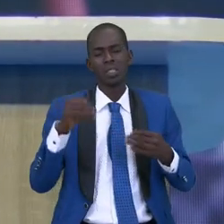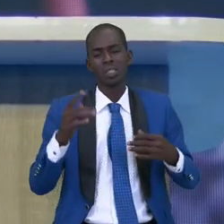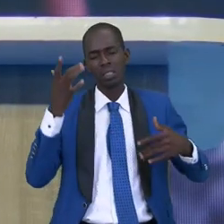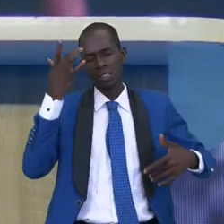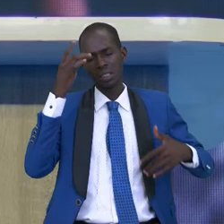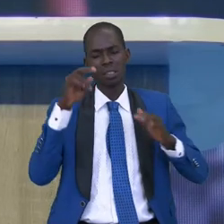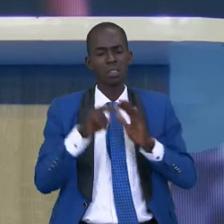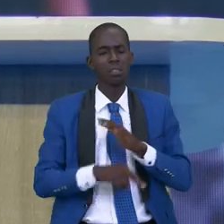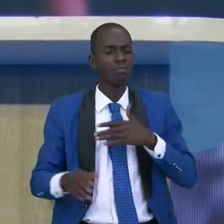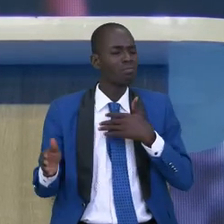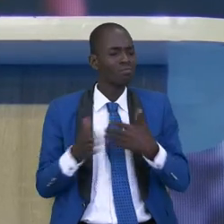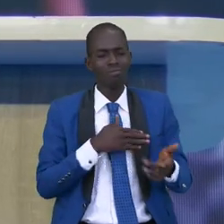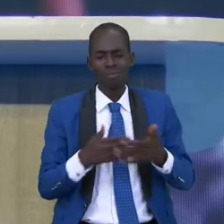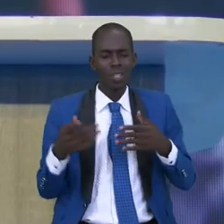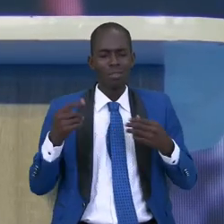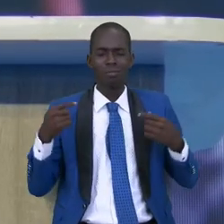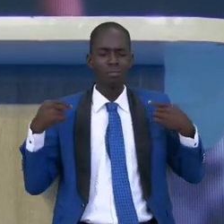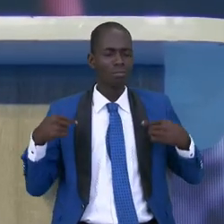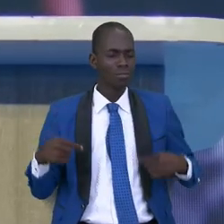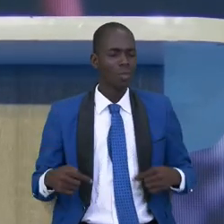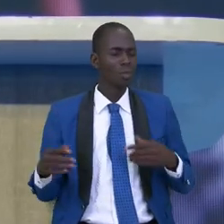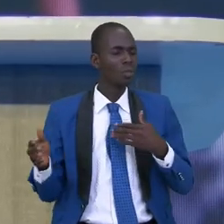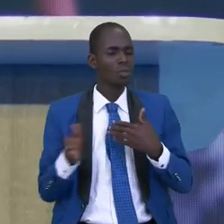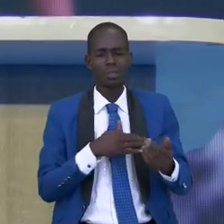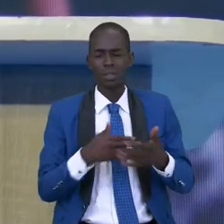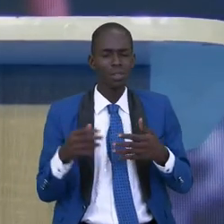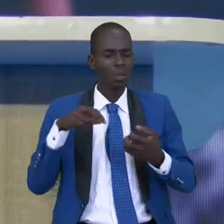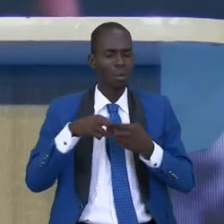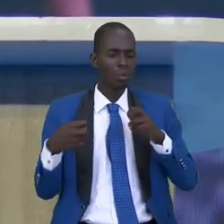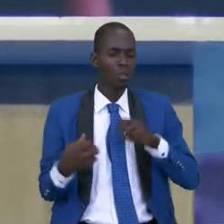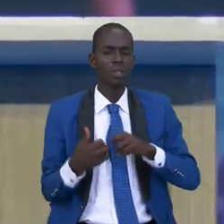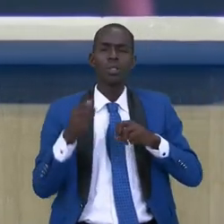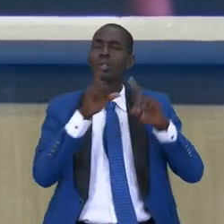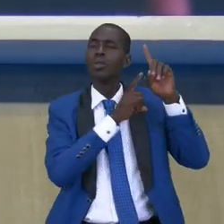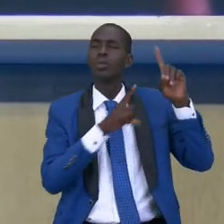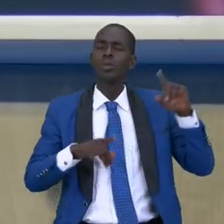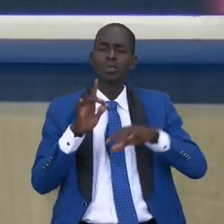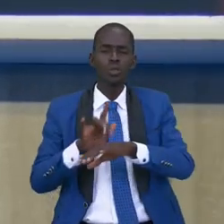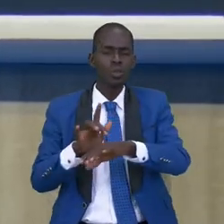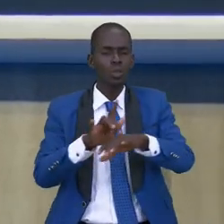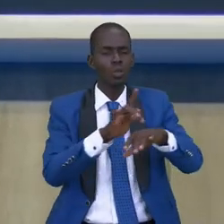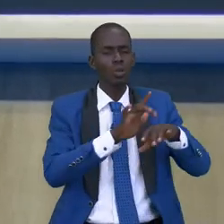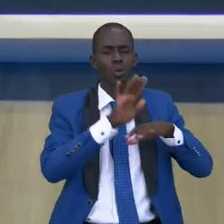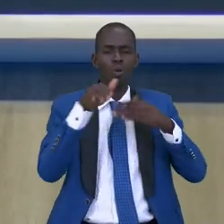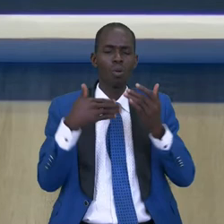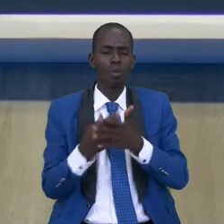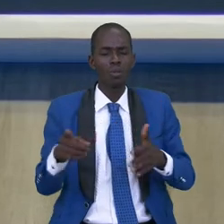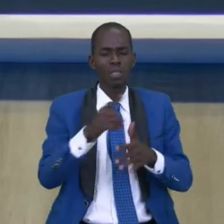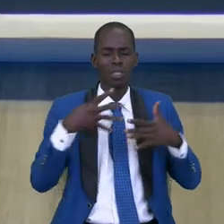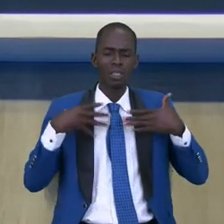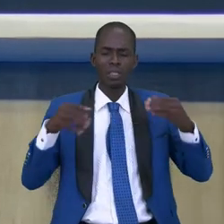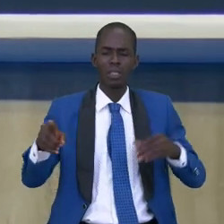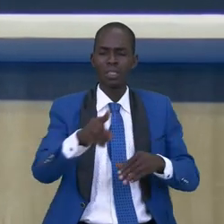whatever disease, whatever ailment, touch them, heal them